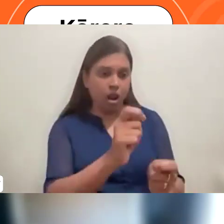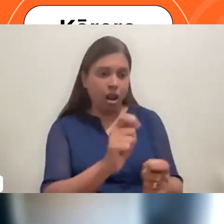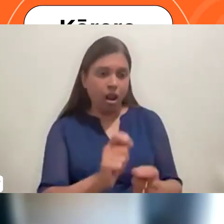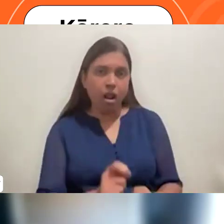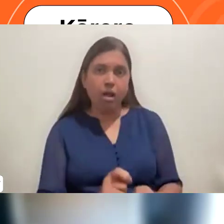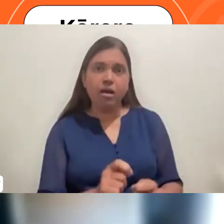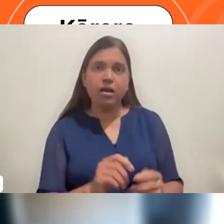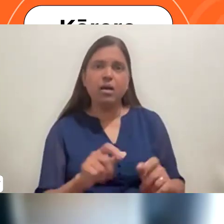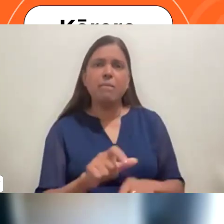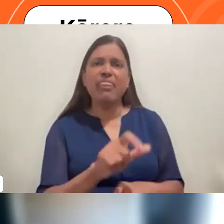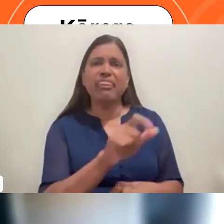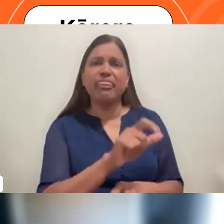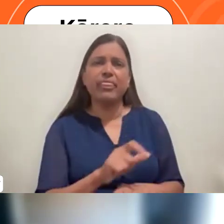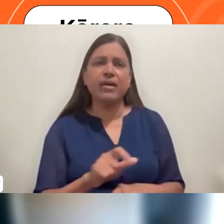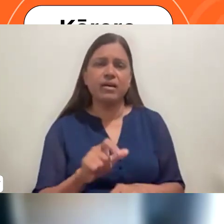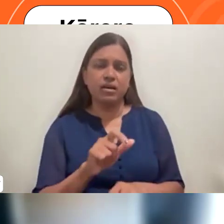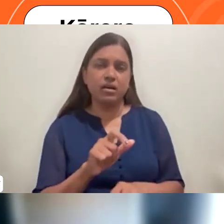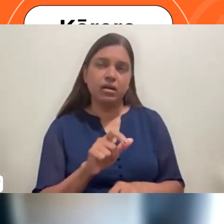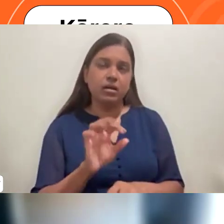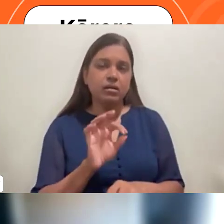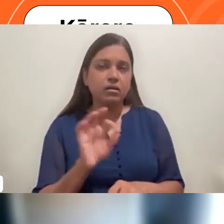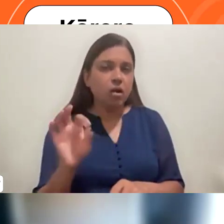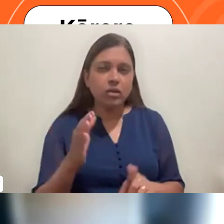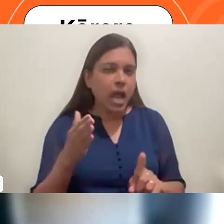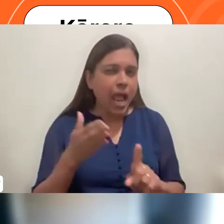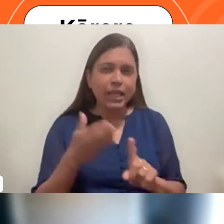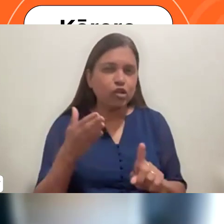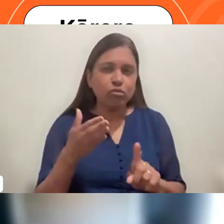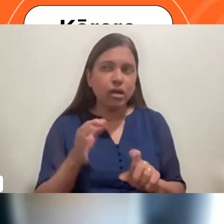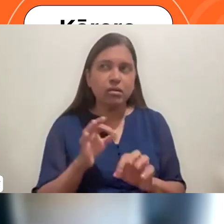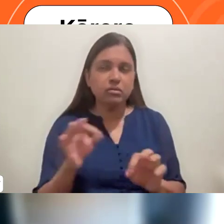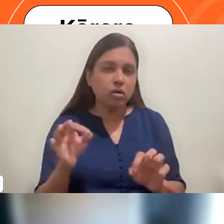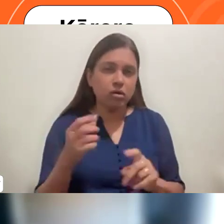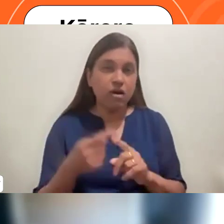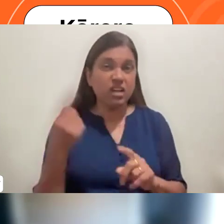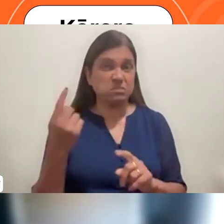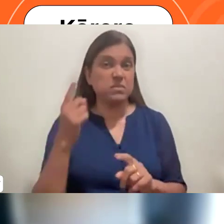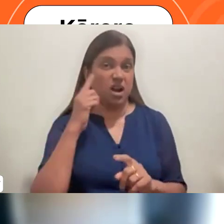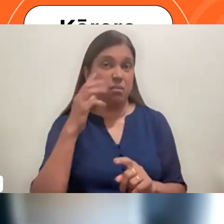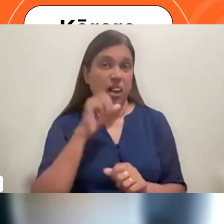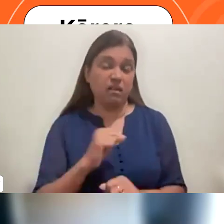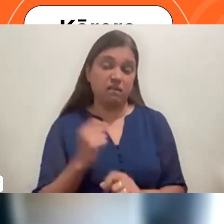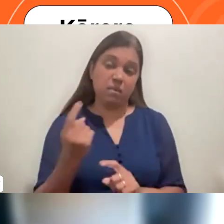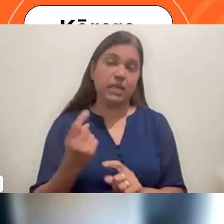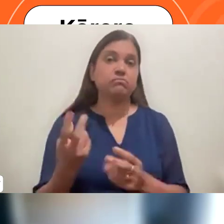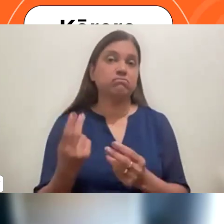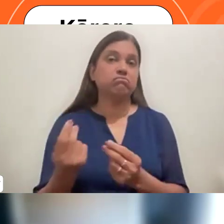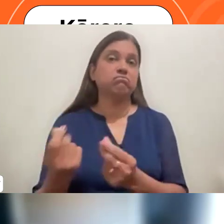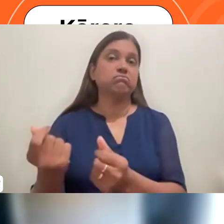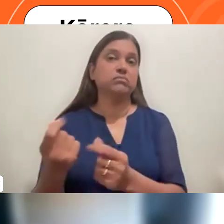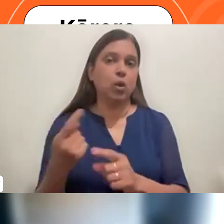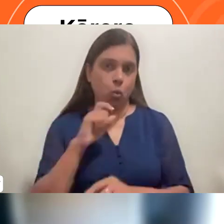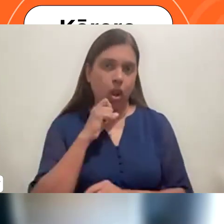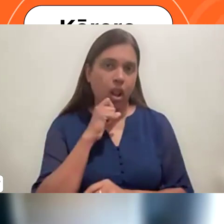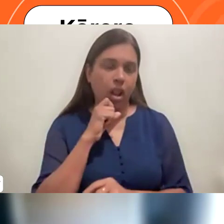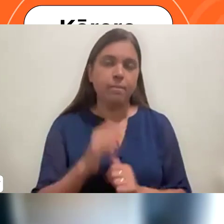and not super fast, but in the next few months it will be, definitely. And then this year they'll also release